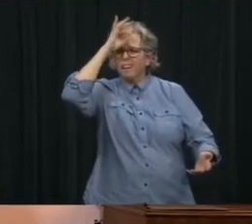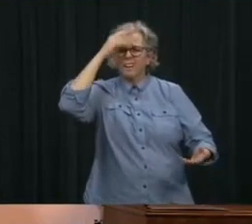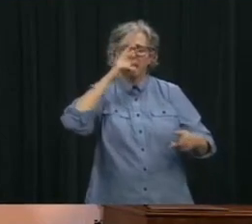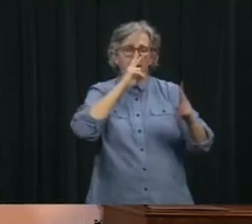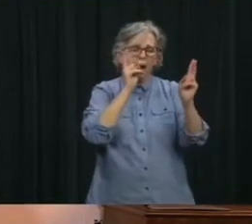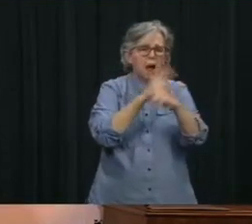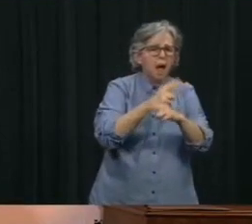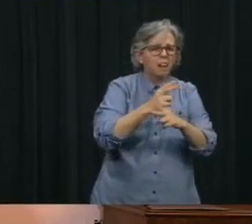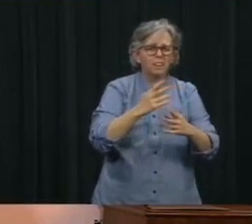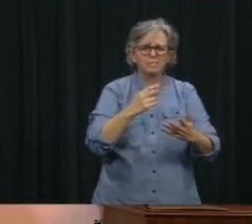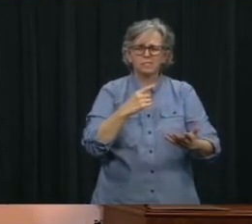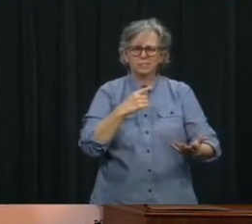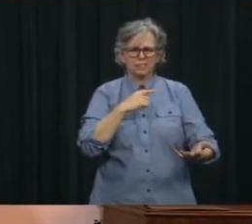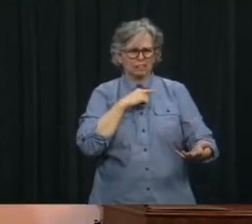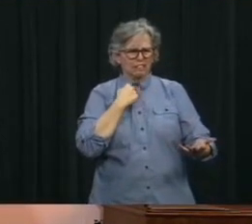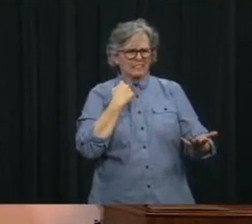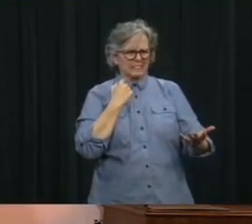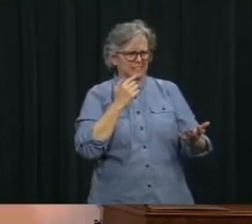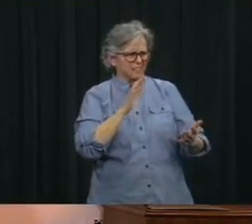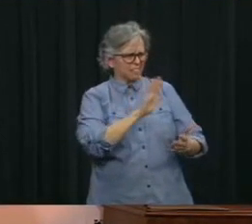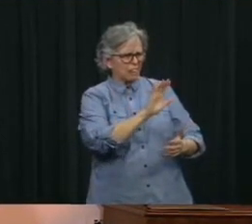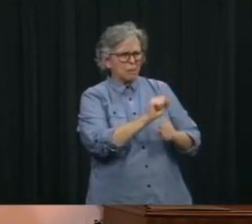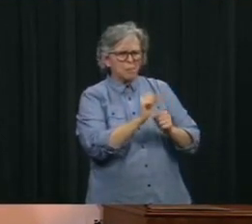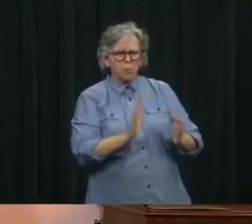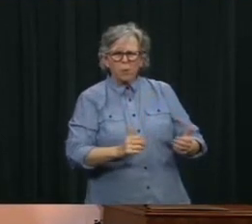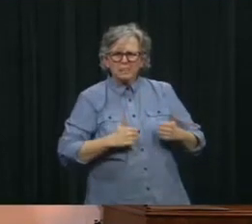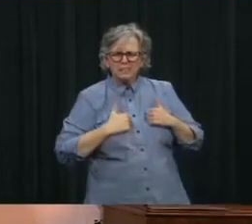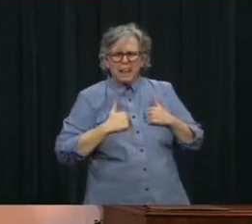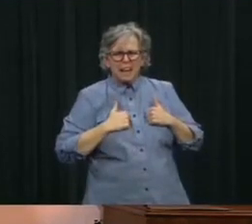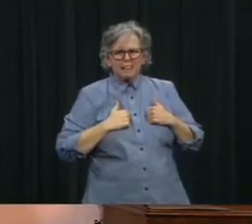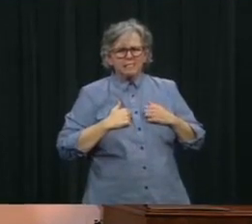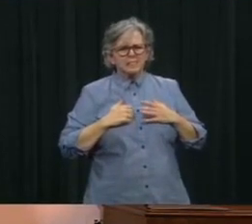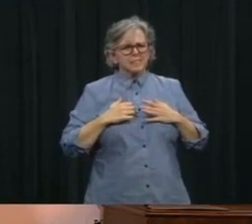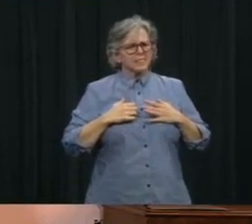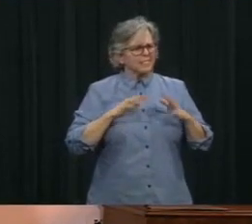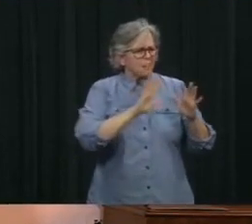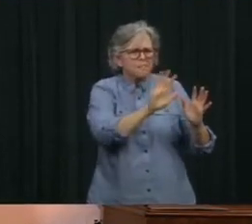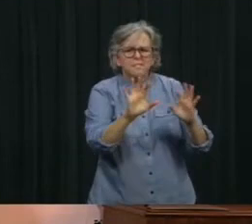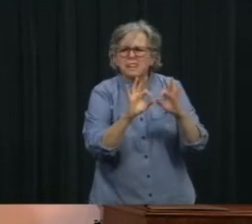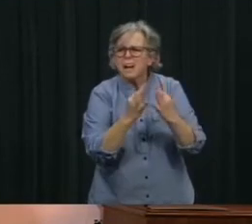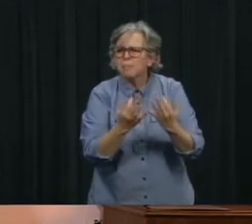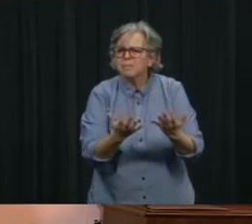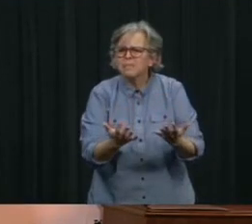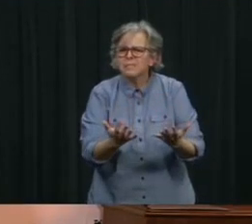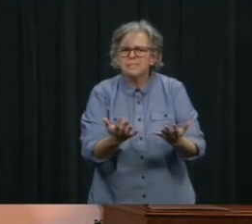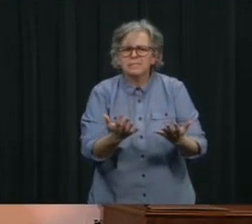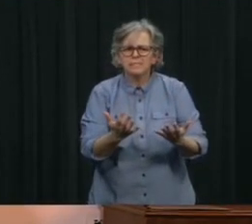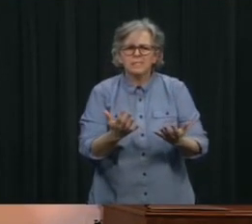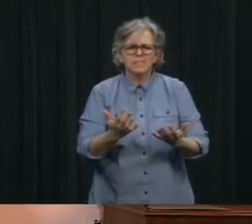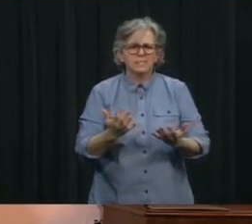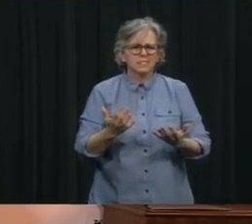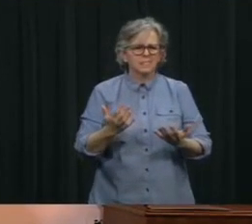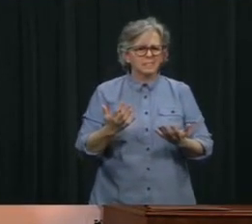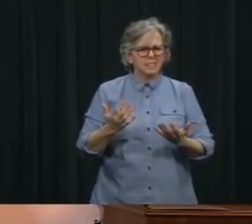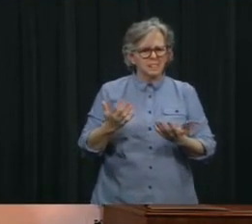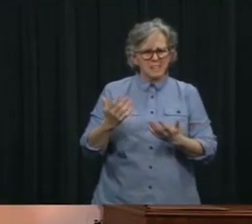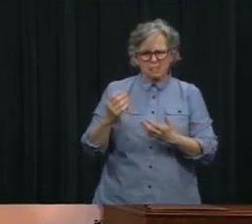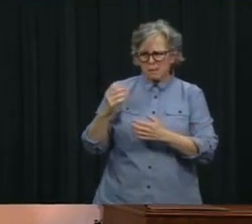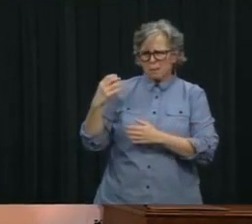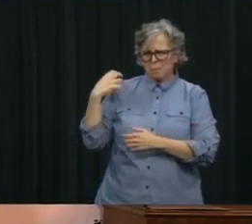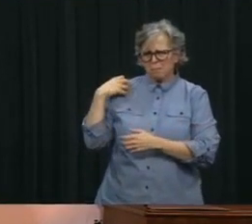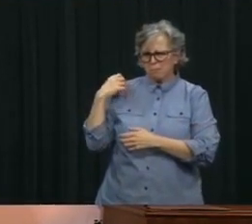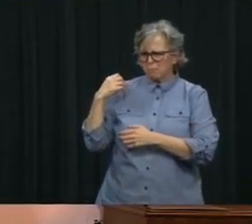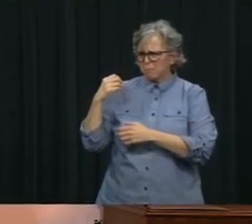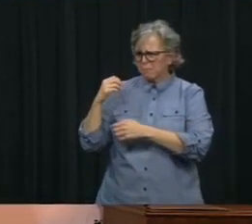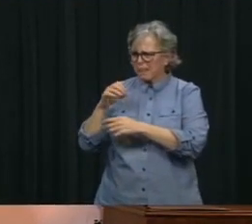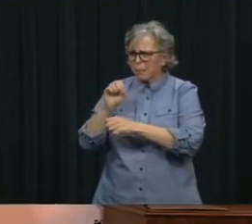their employees' families, and everyone that those employees and their families come in